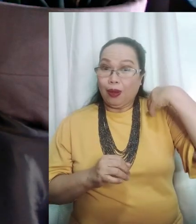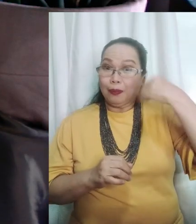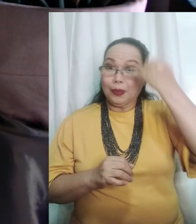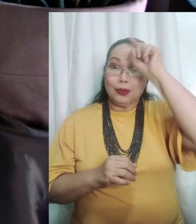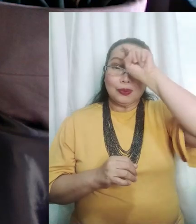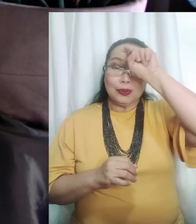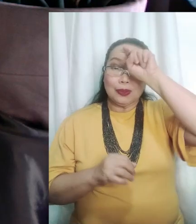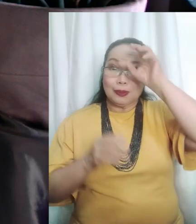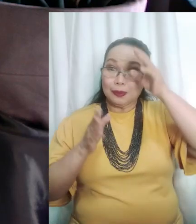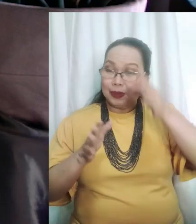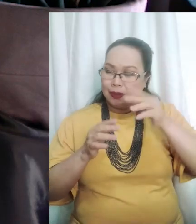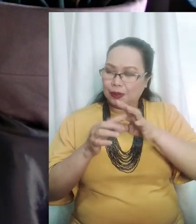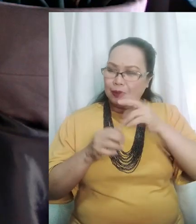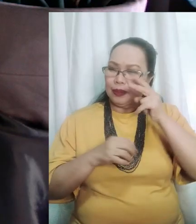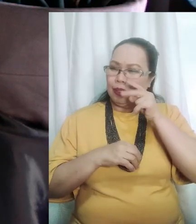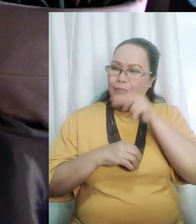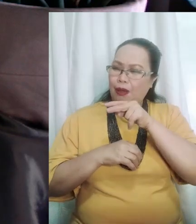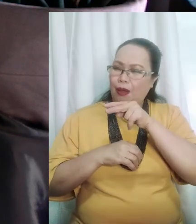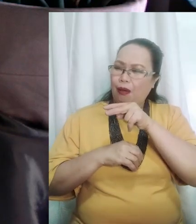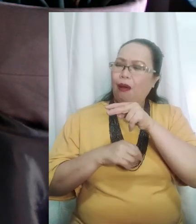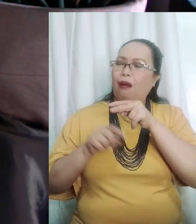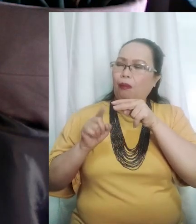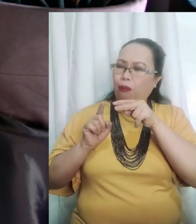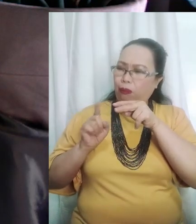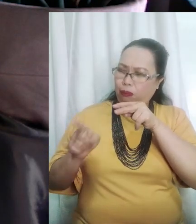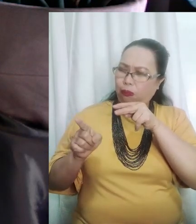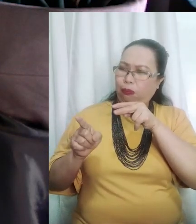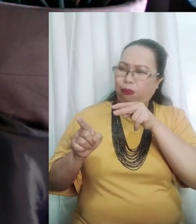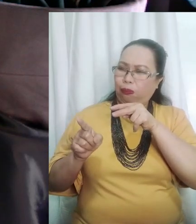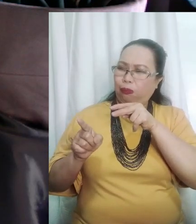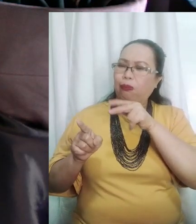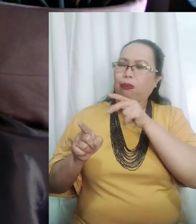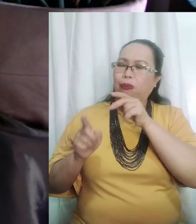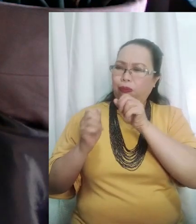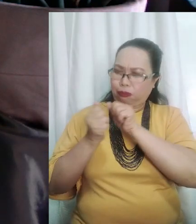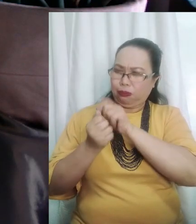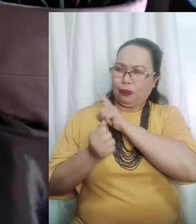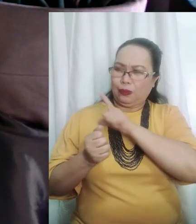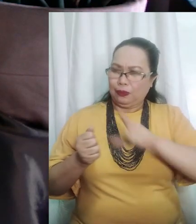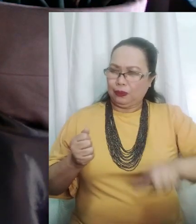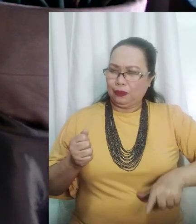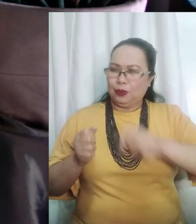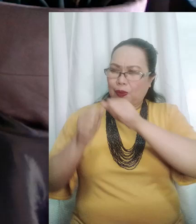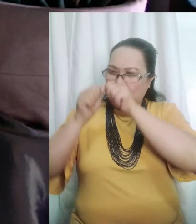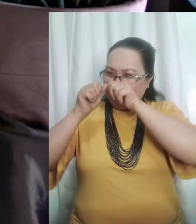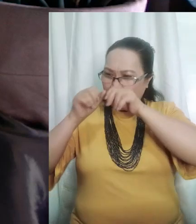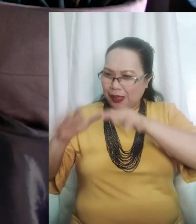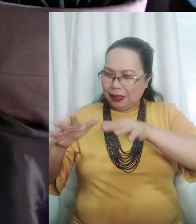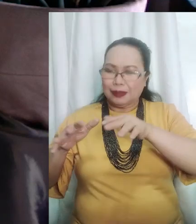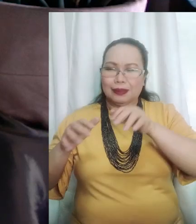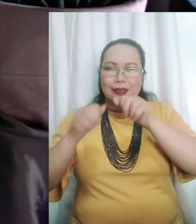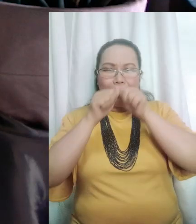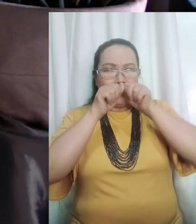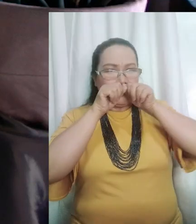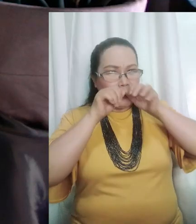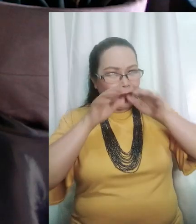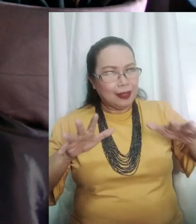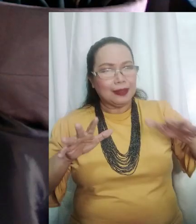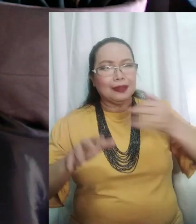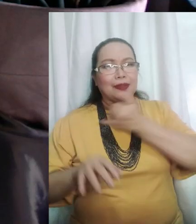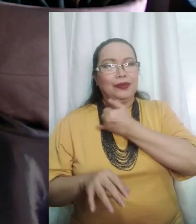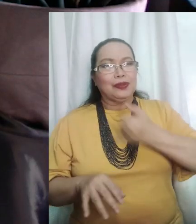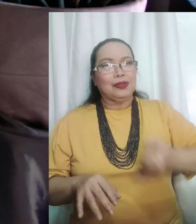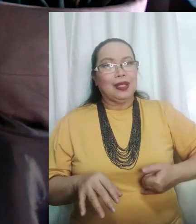the Lord was with Joseph and he too was blessed. So, Potiphar promoted Joseph